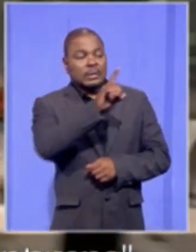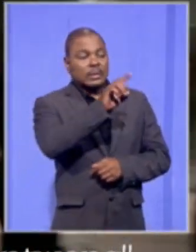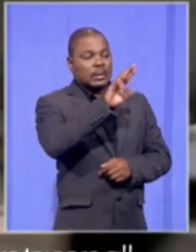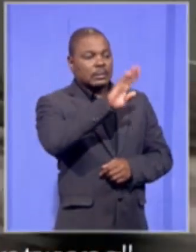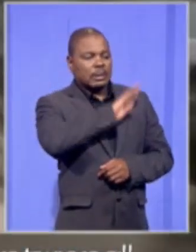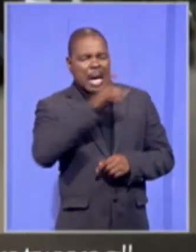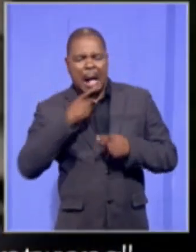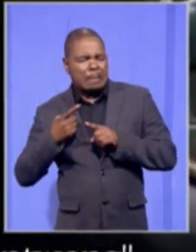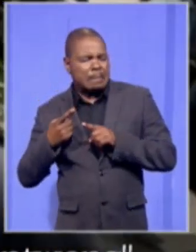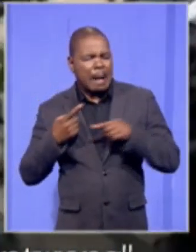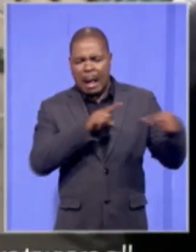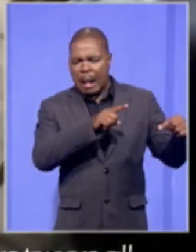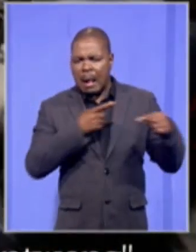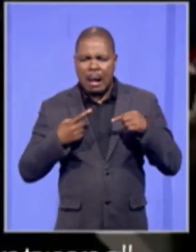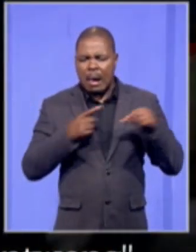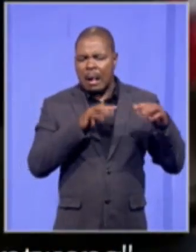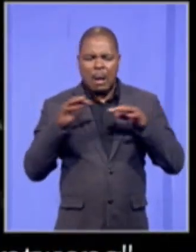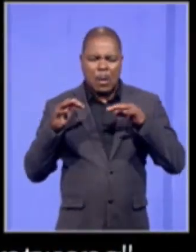DRC.